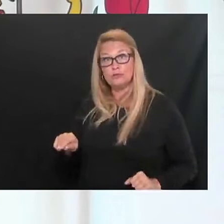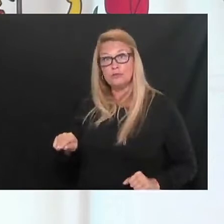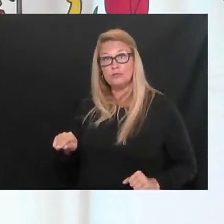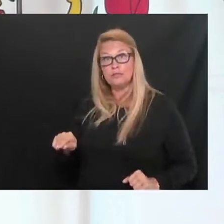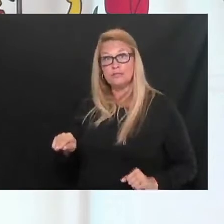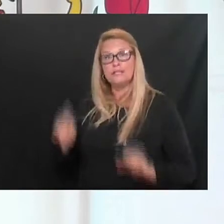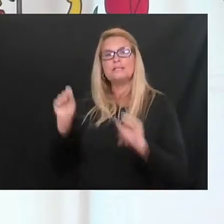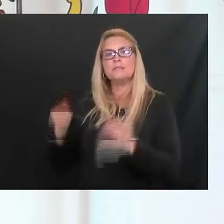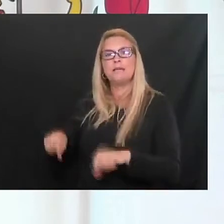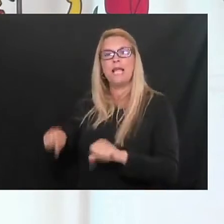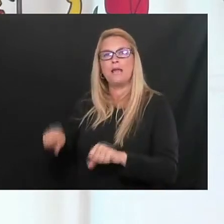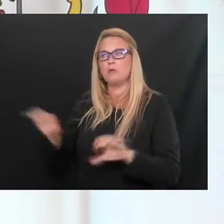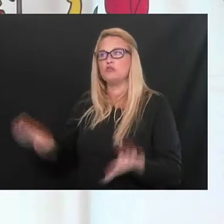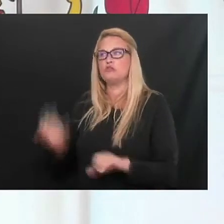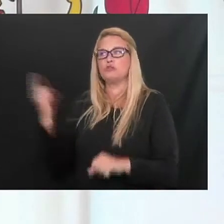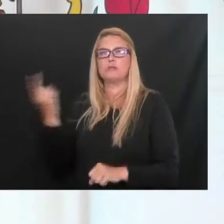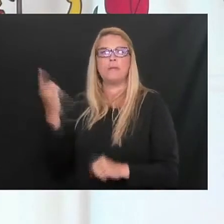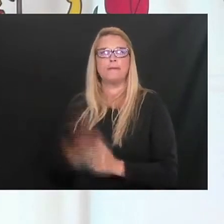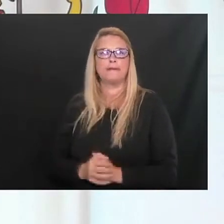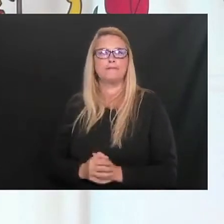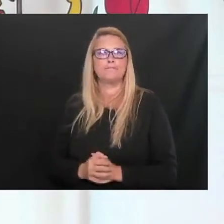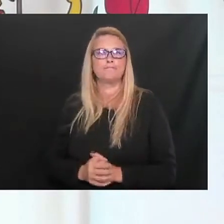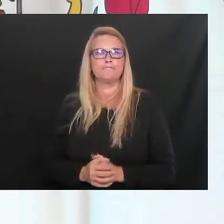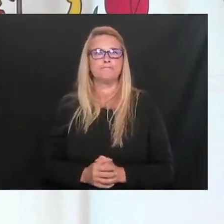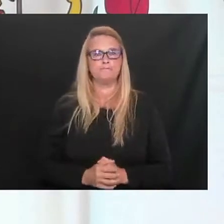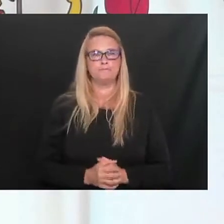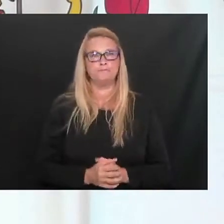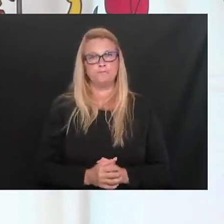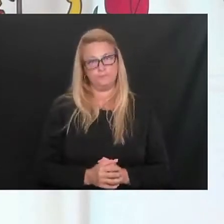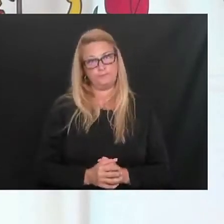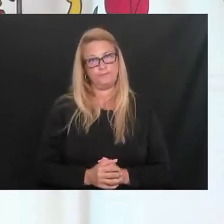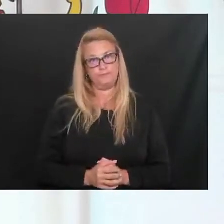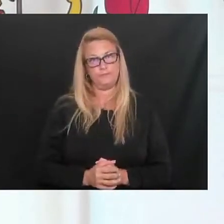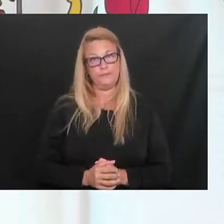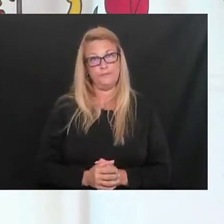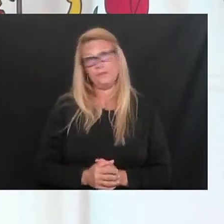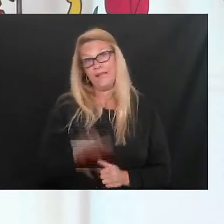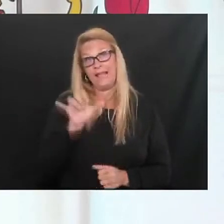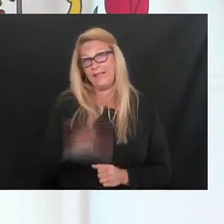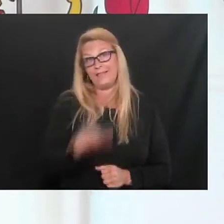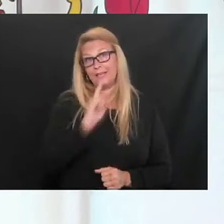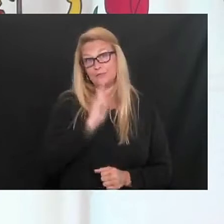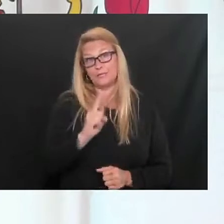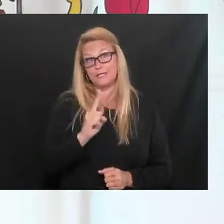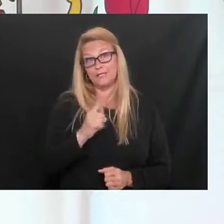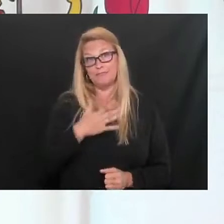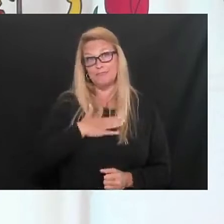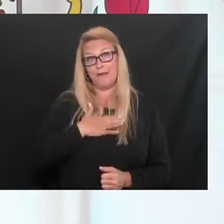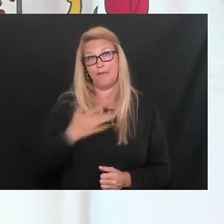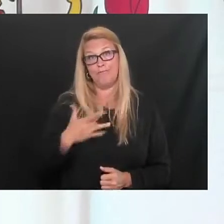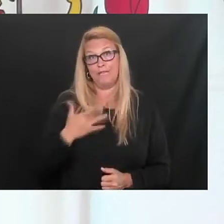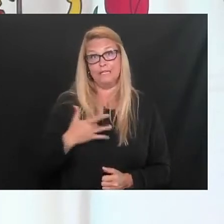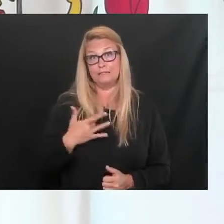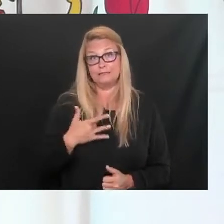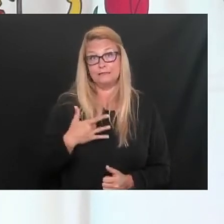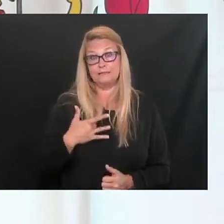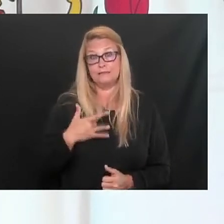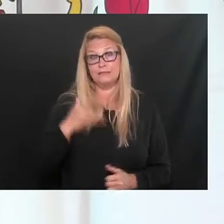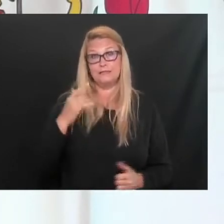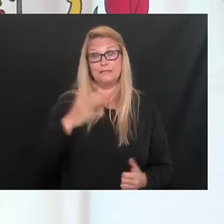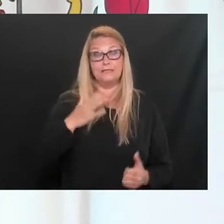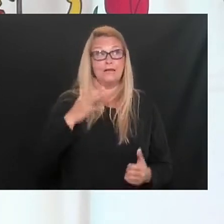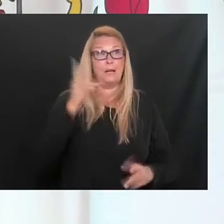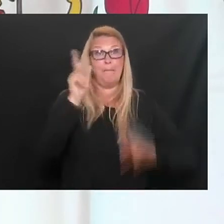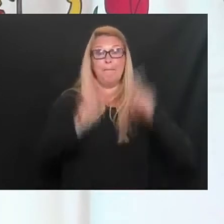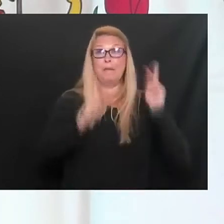to be able to do something. Now, that's really what I think. Those that are walking around